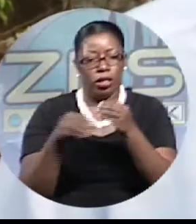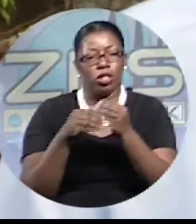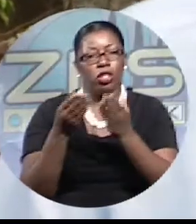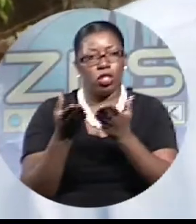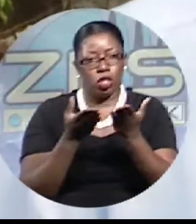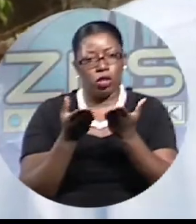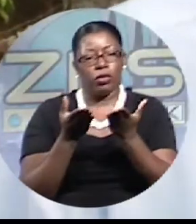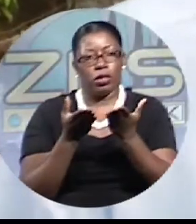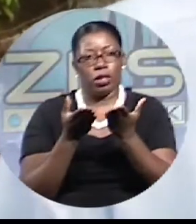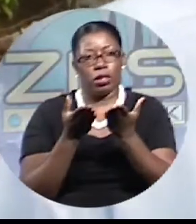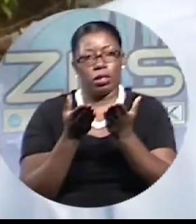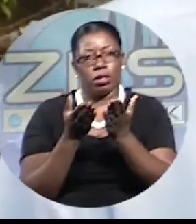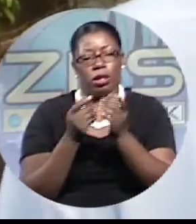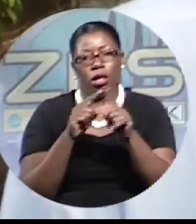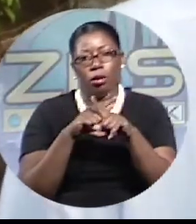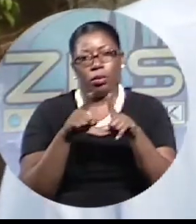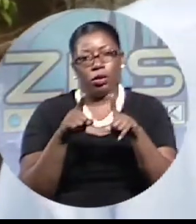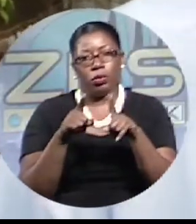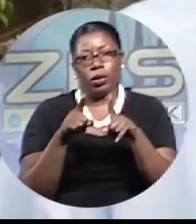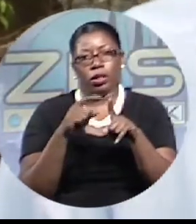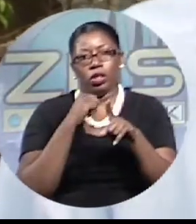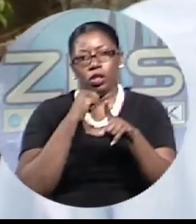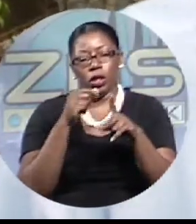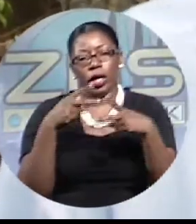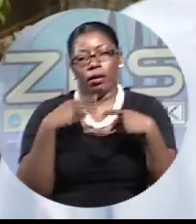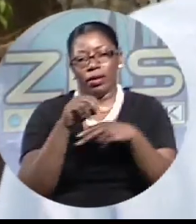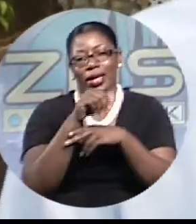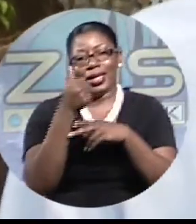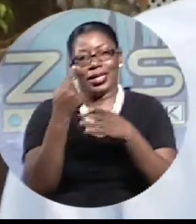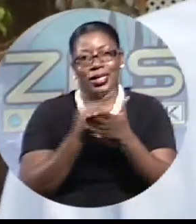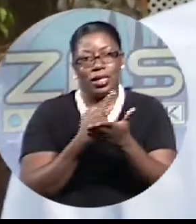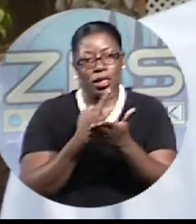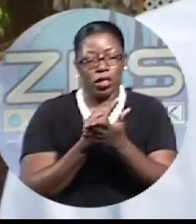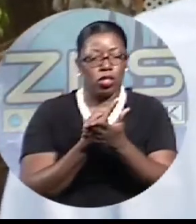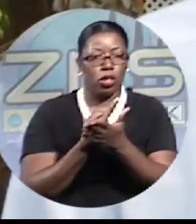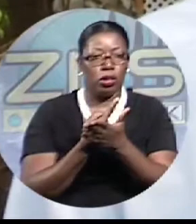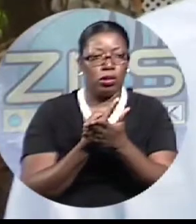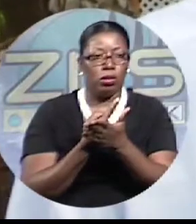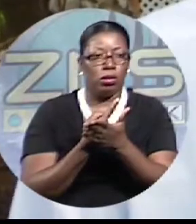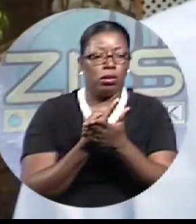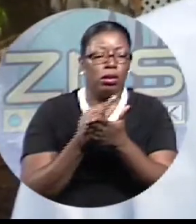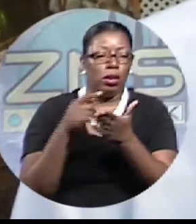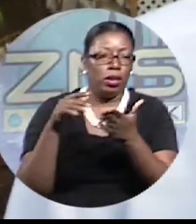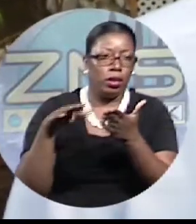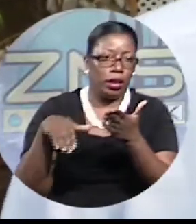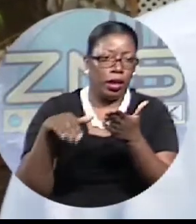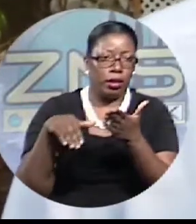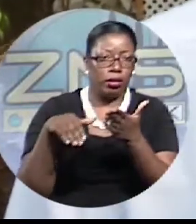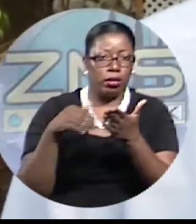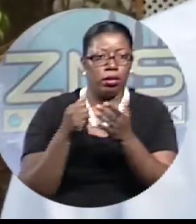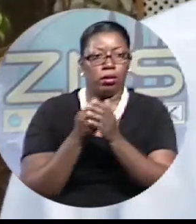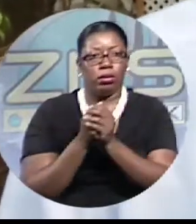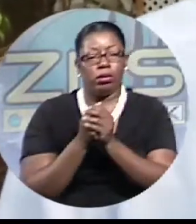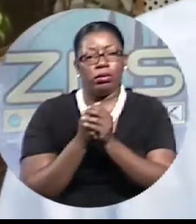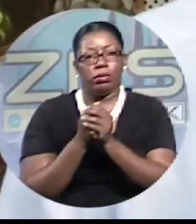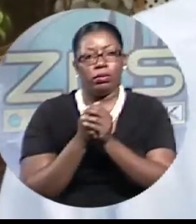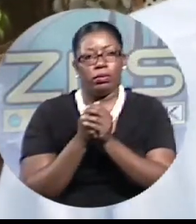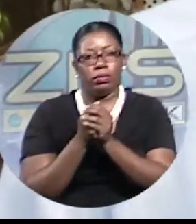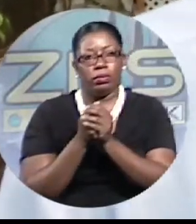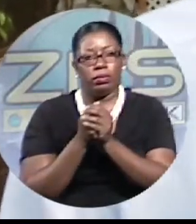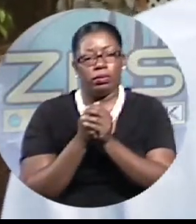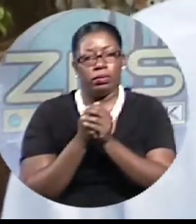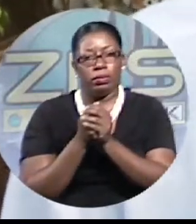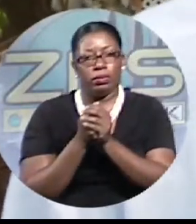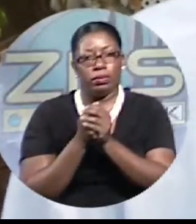provide. But we haven't had any discussions about that, nor have we been in a position to move on